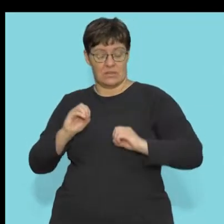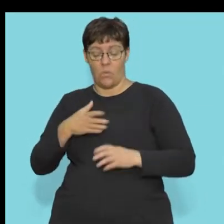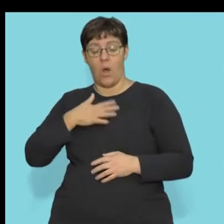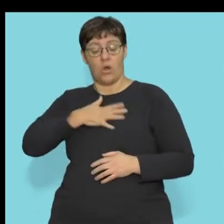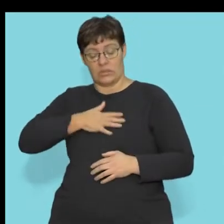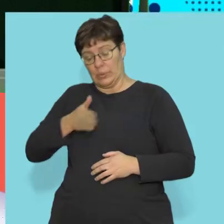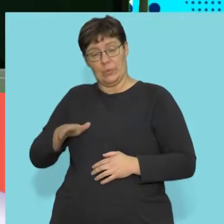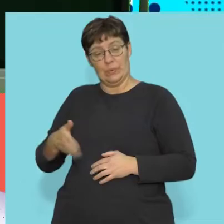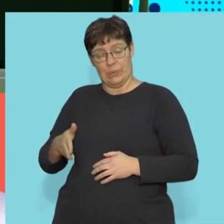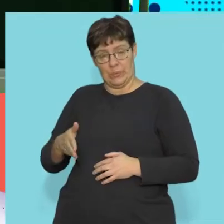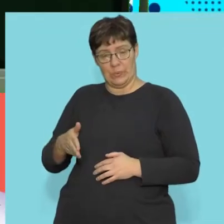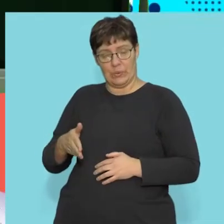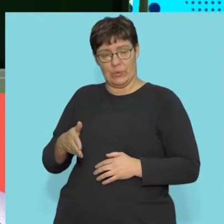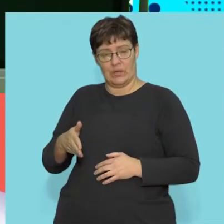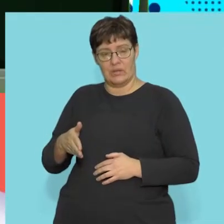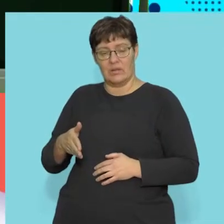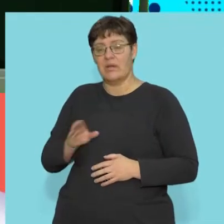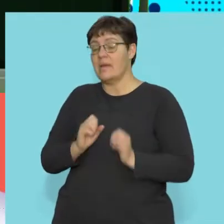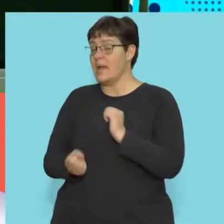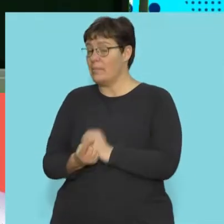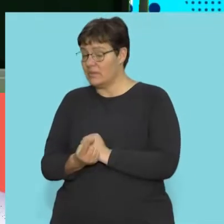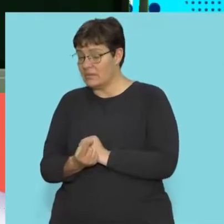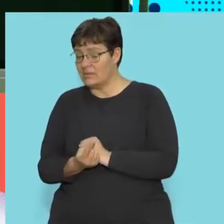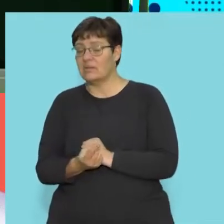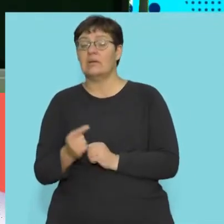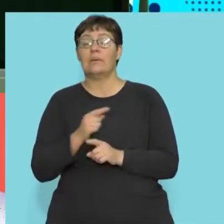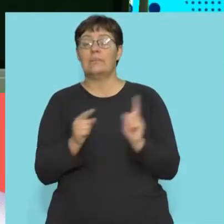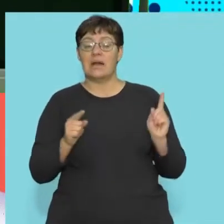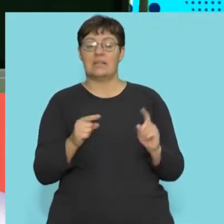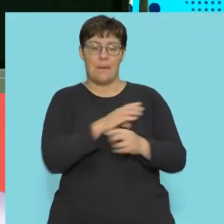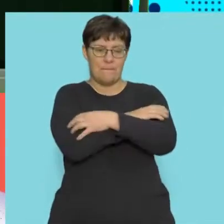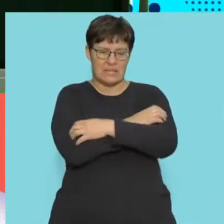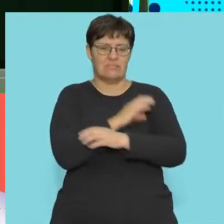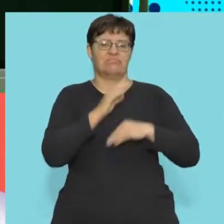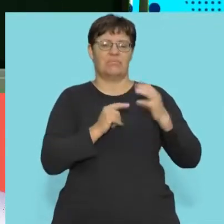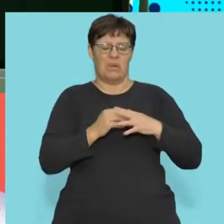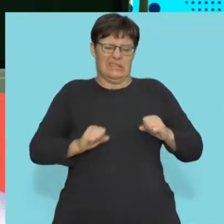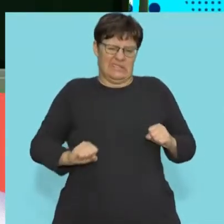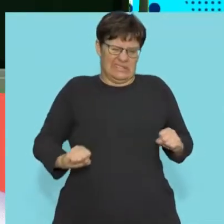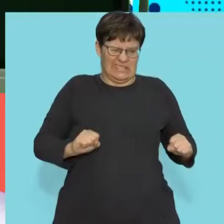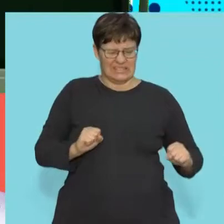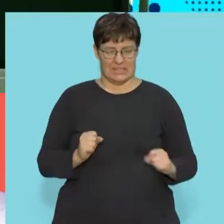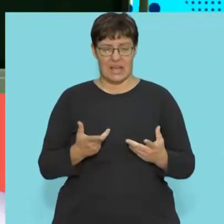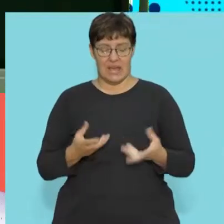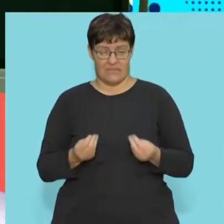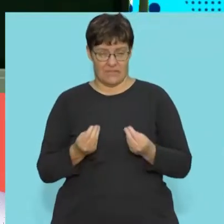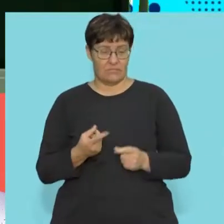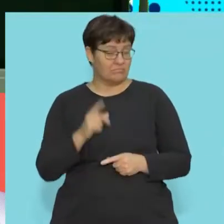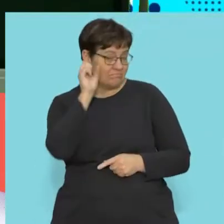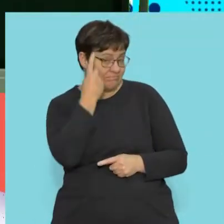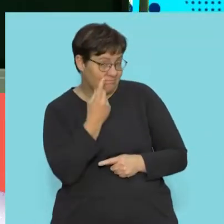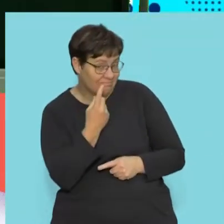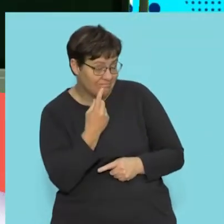of oxygen, respiration does occur, but it builds up in muscles causing stiffness. So I hope that rings a